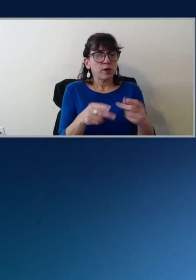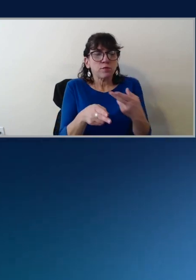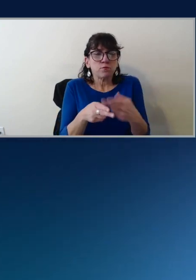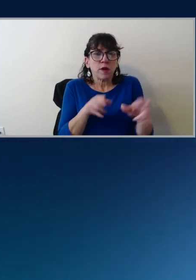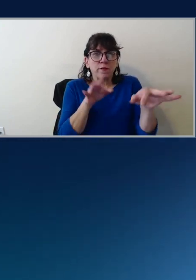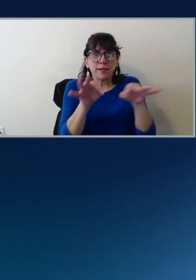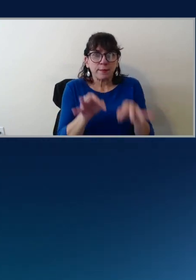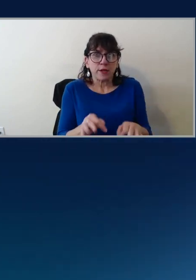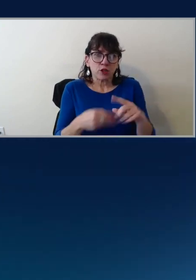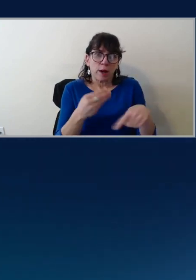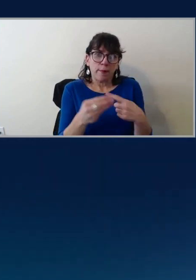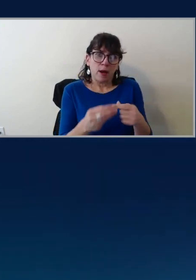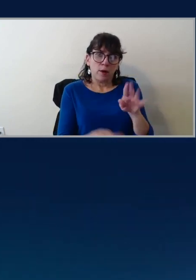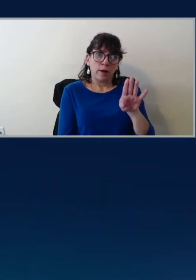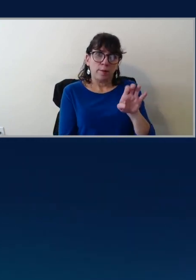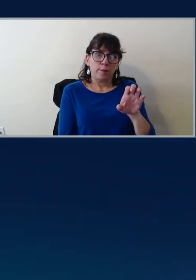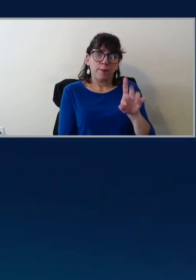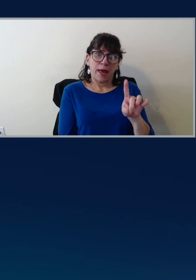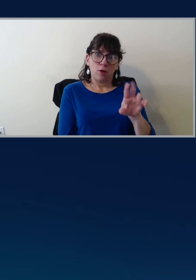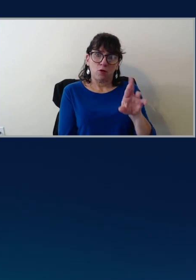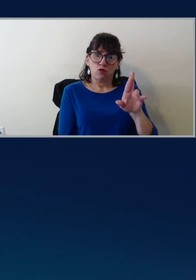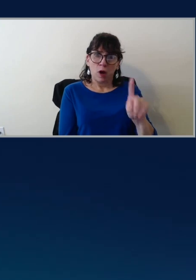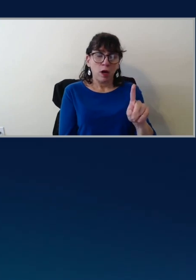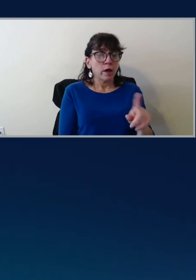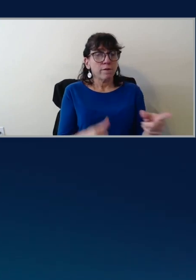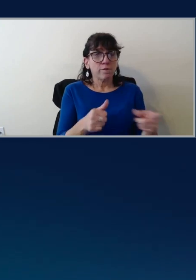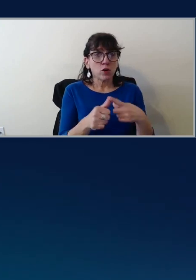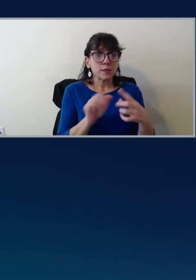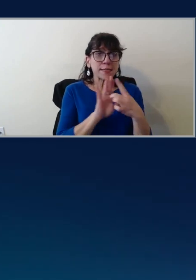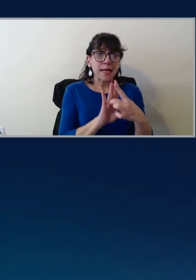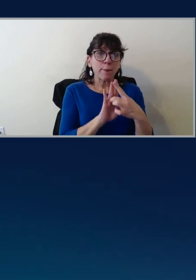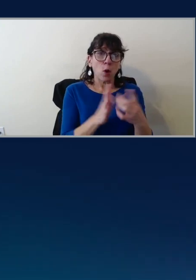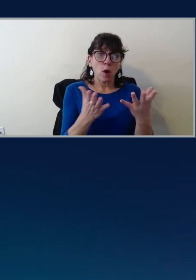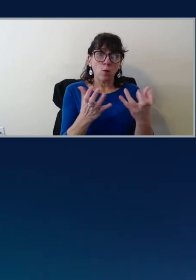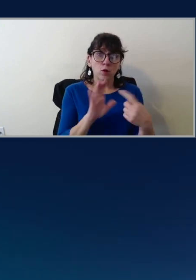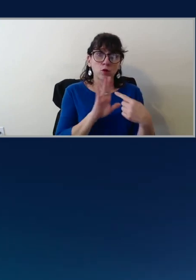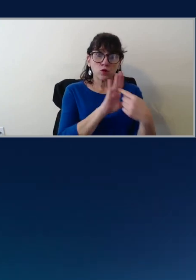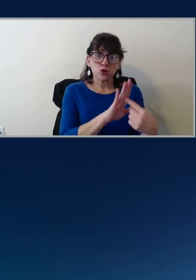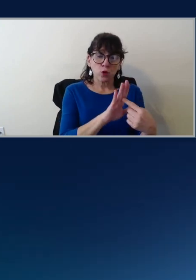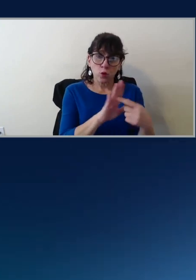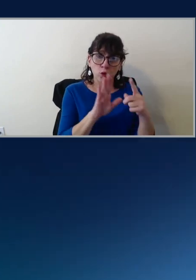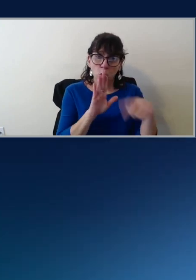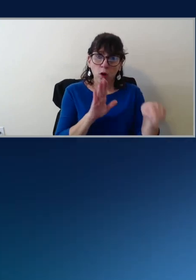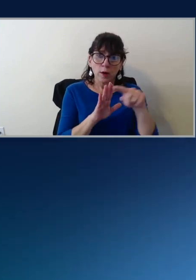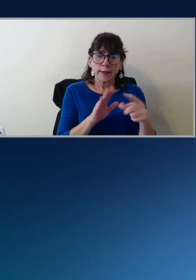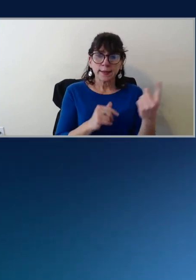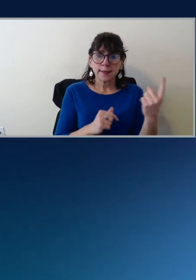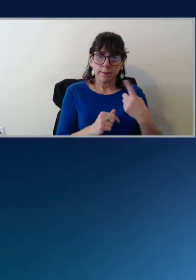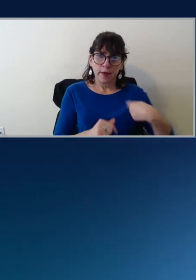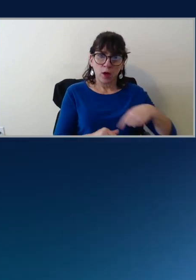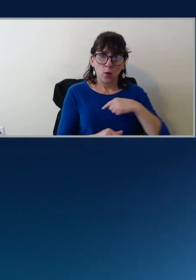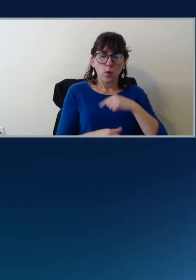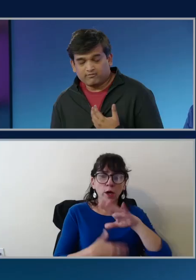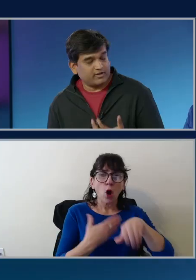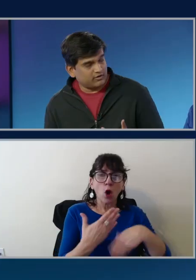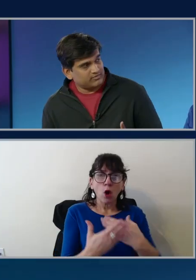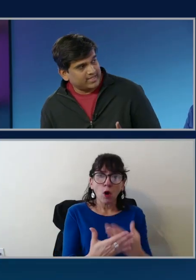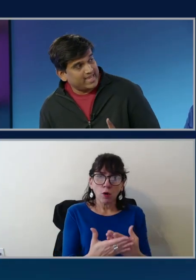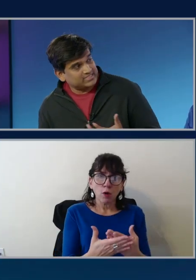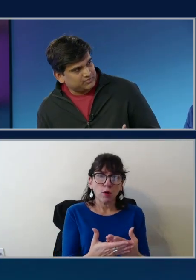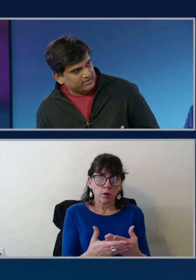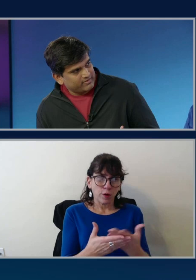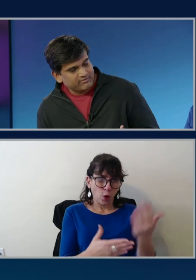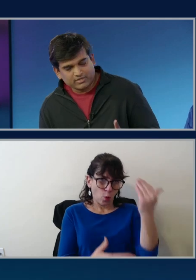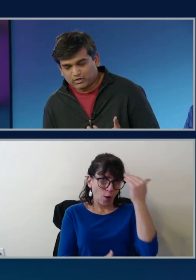Bedrock, but the first demo which I wanted to show you is on something which we all aware of,